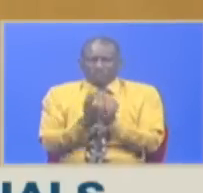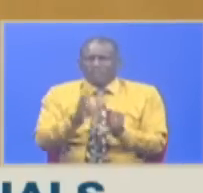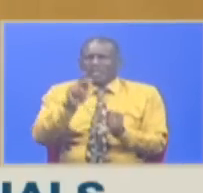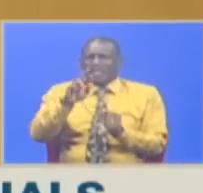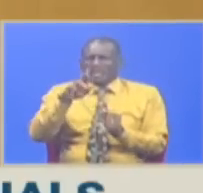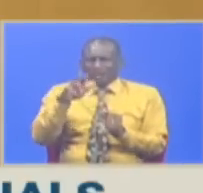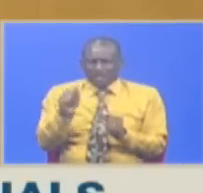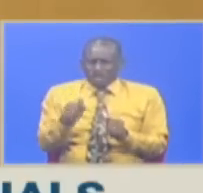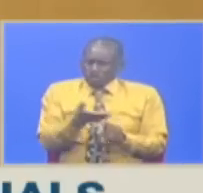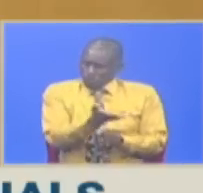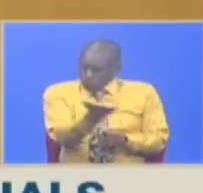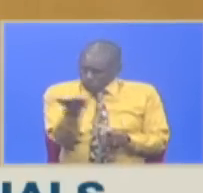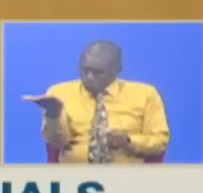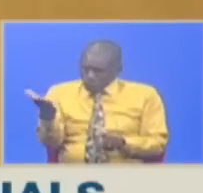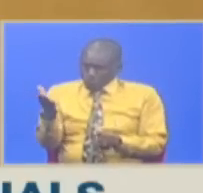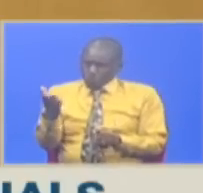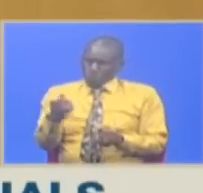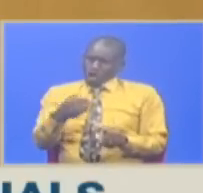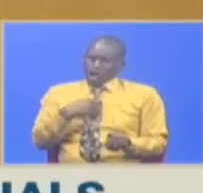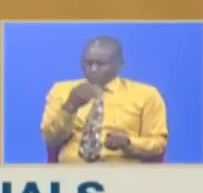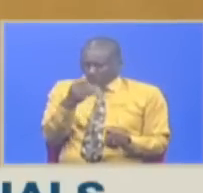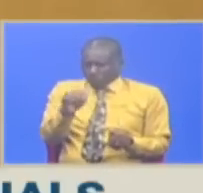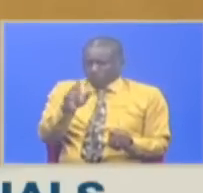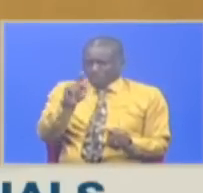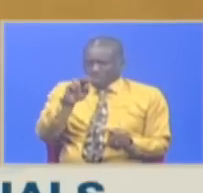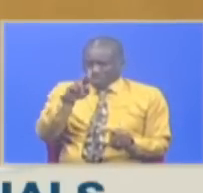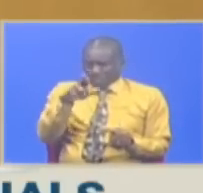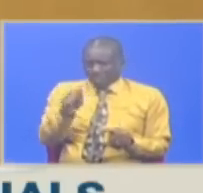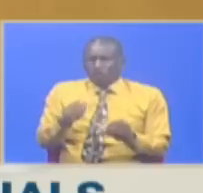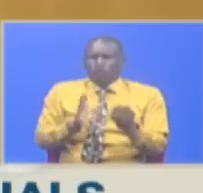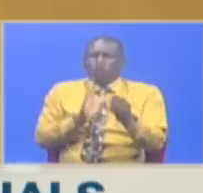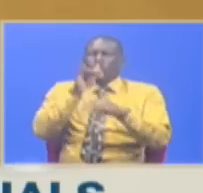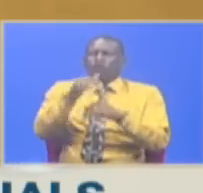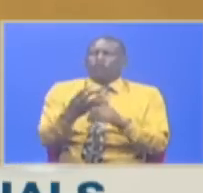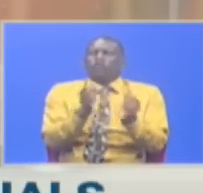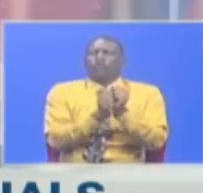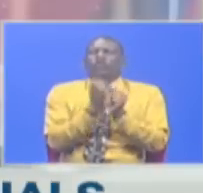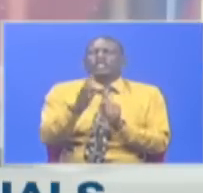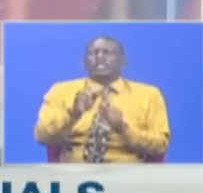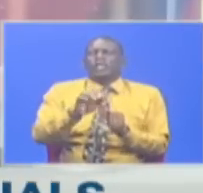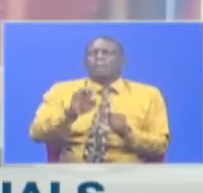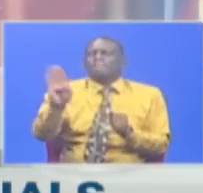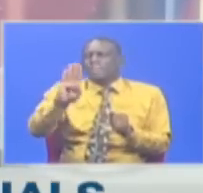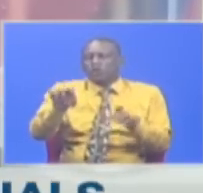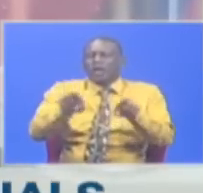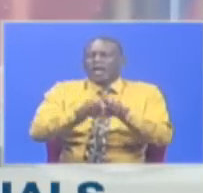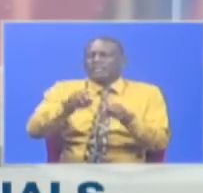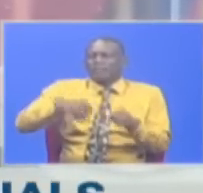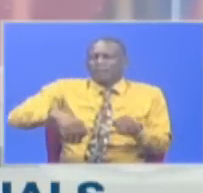you over 14 billion as pay as you earn. NSSF, 510